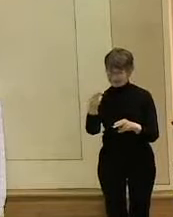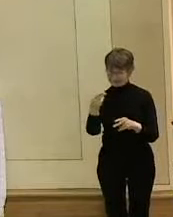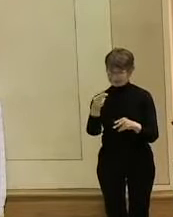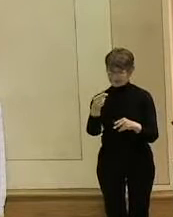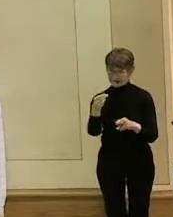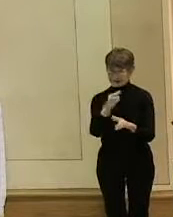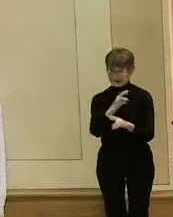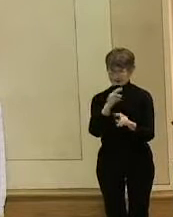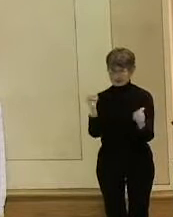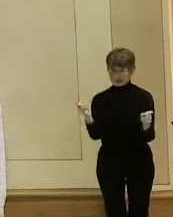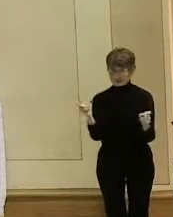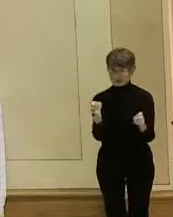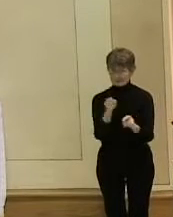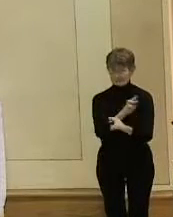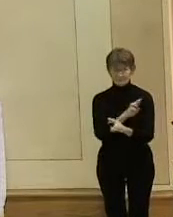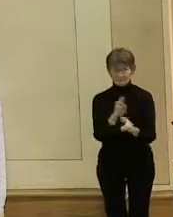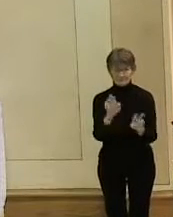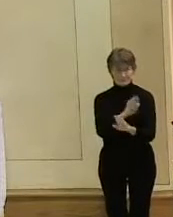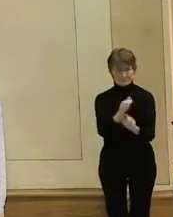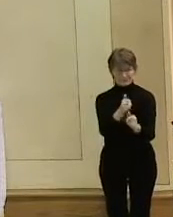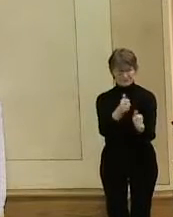celebrate Holy Mass.